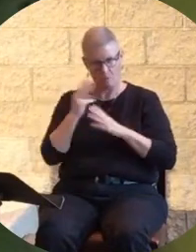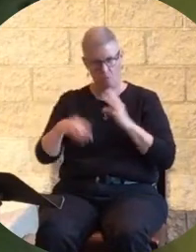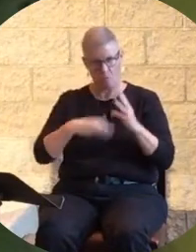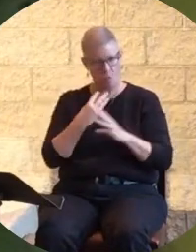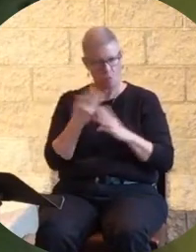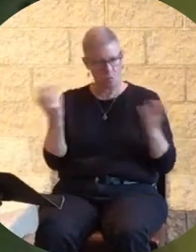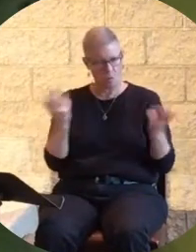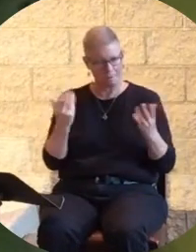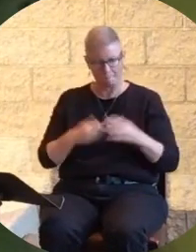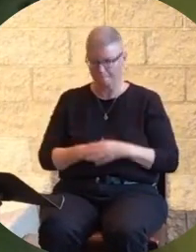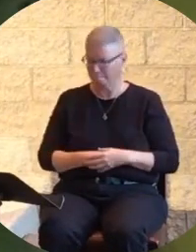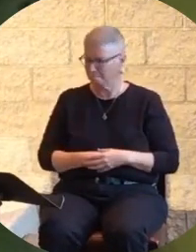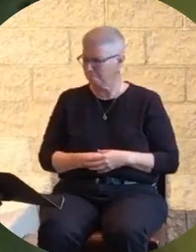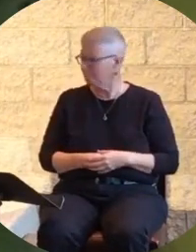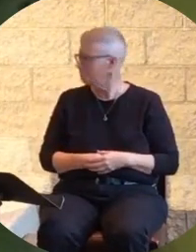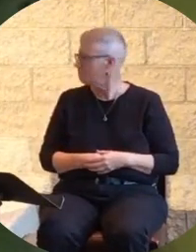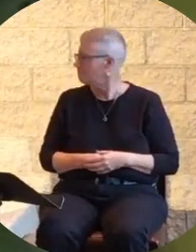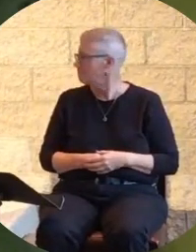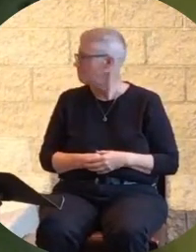And then